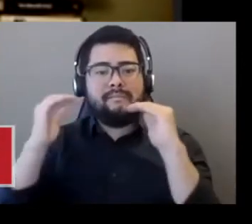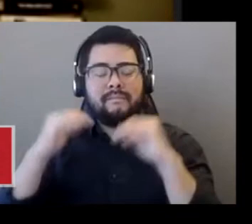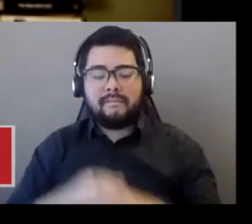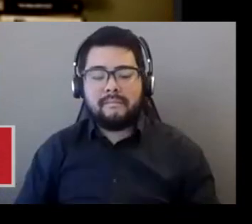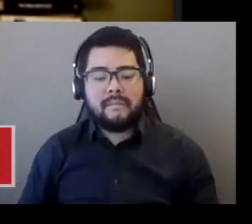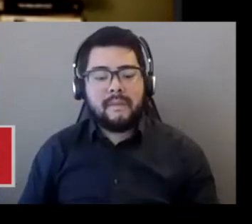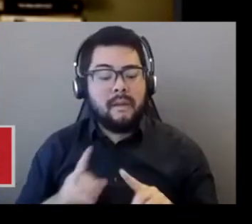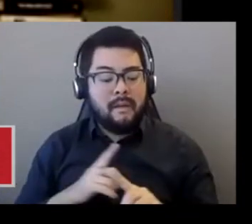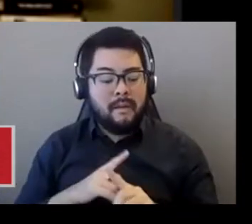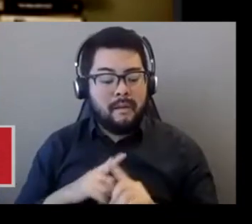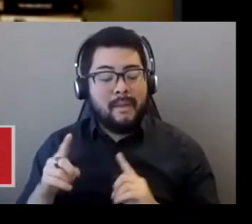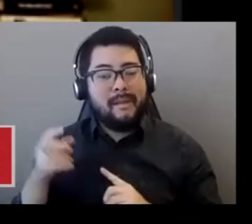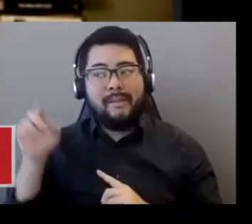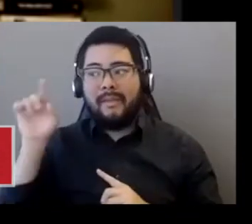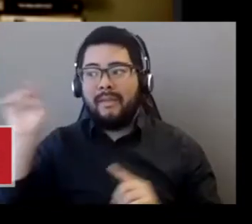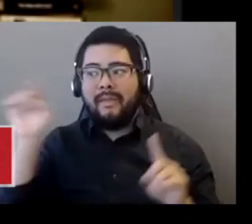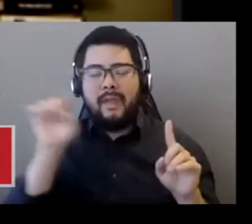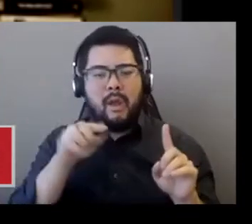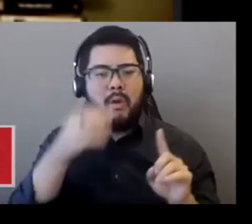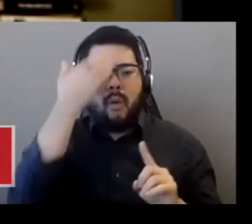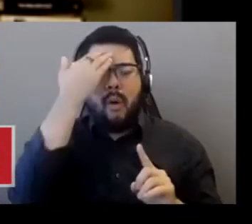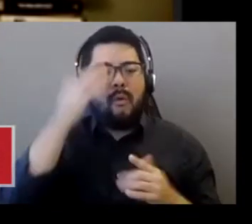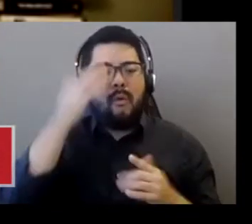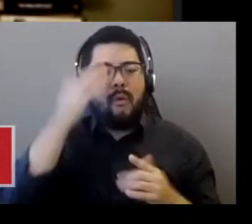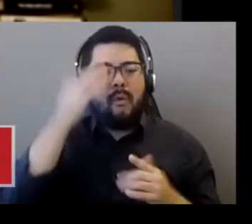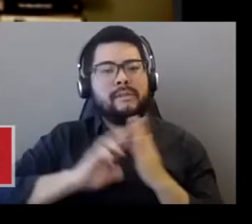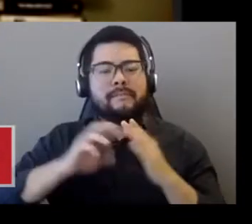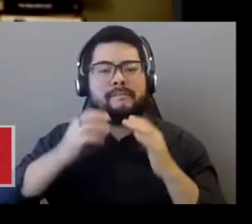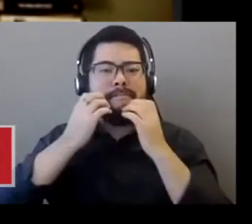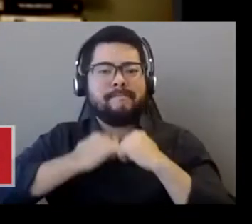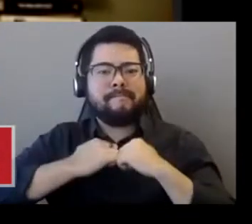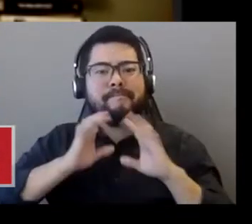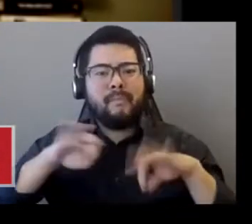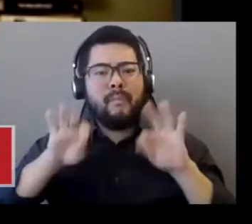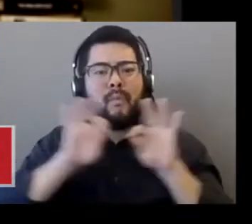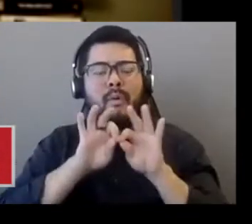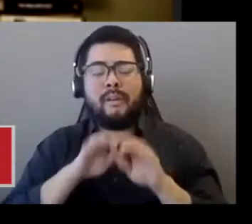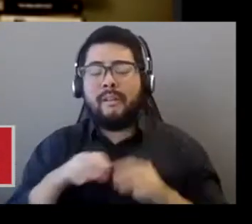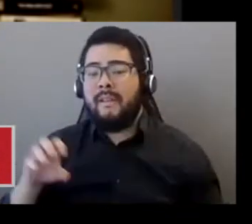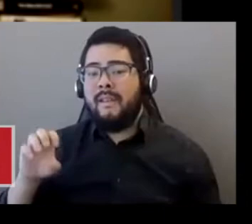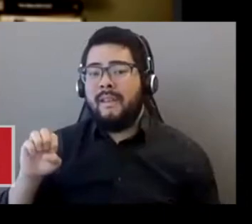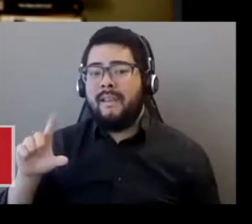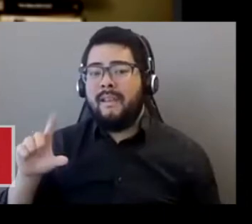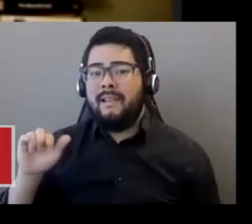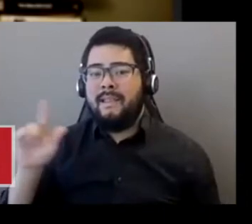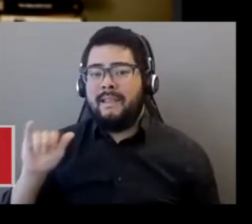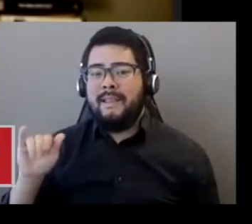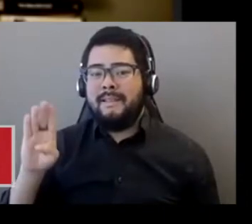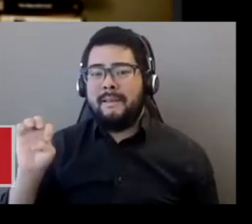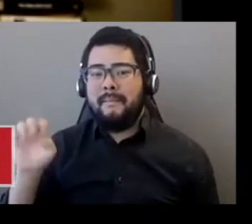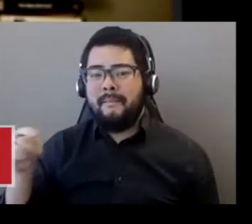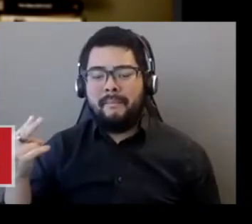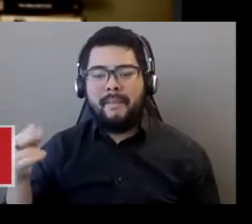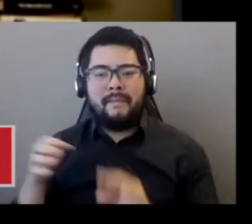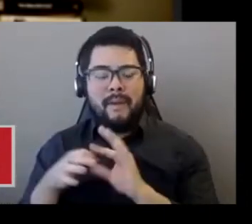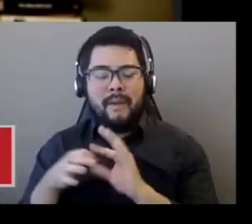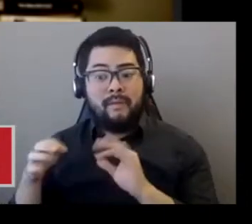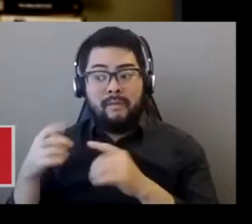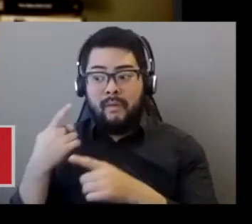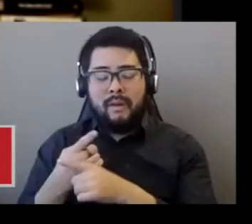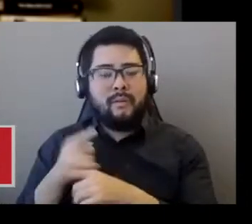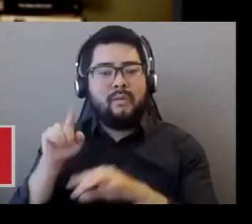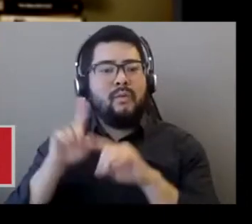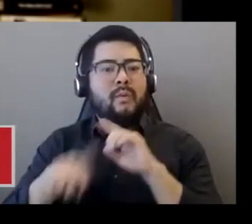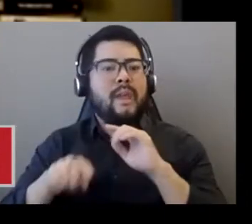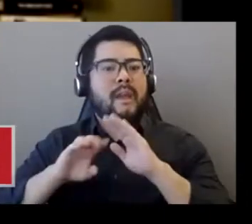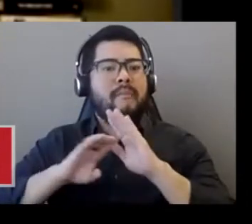movements know that research is vital. You know, as I think Elizabeth said quite correctly, you can't build a political